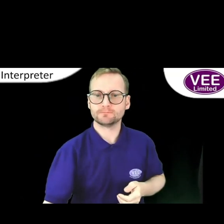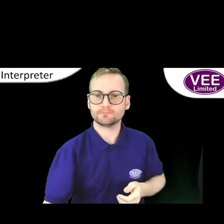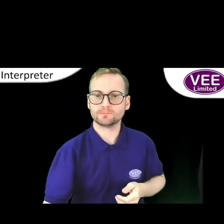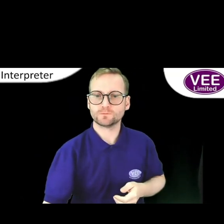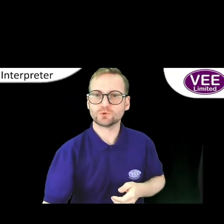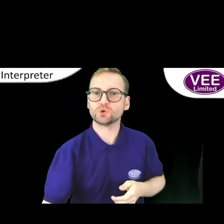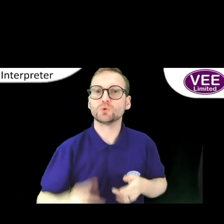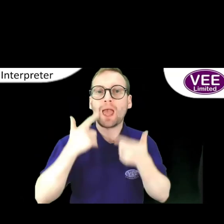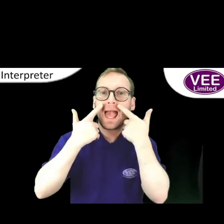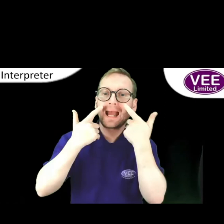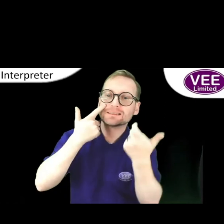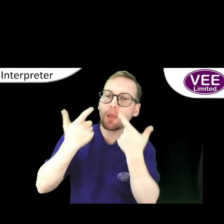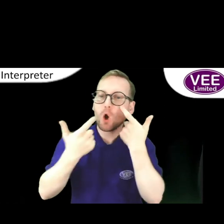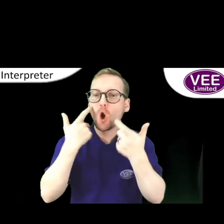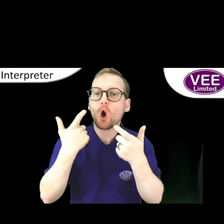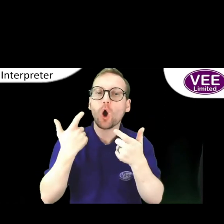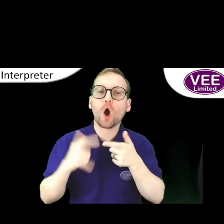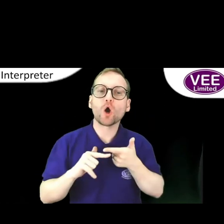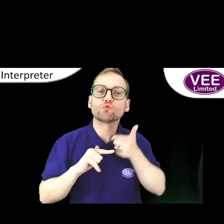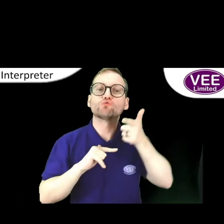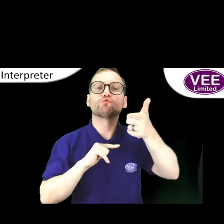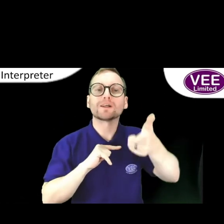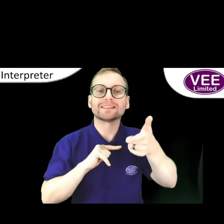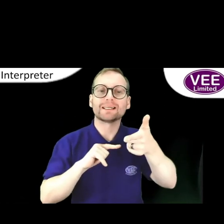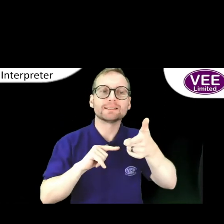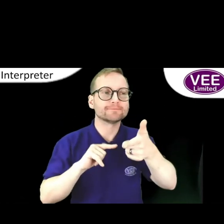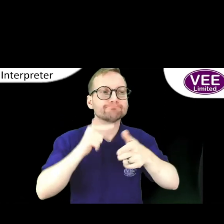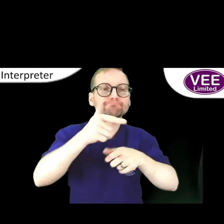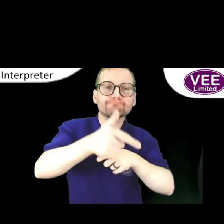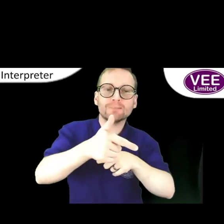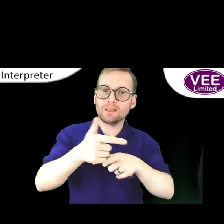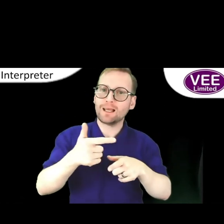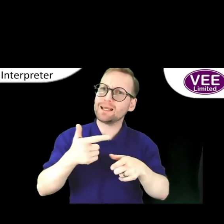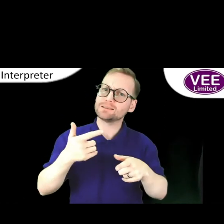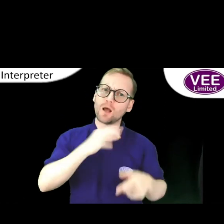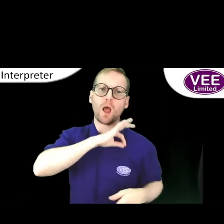Crossings. And it's a privilege to be part of this, and